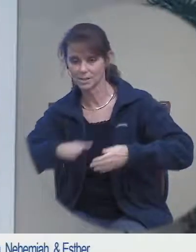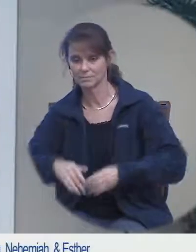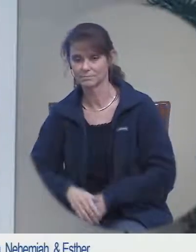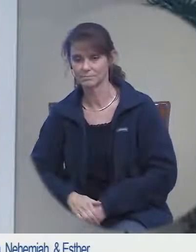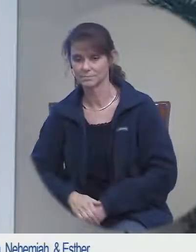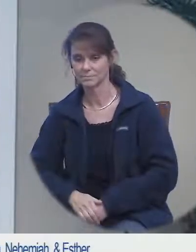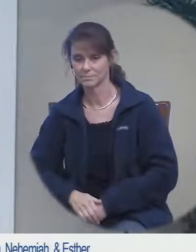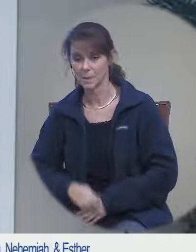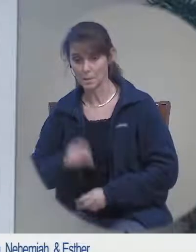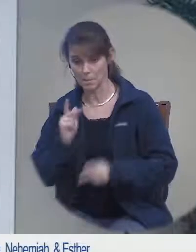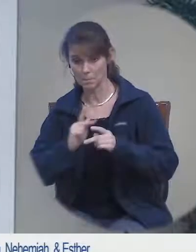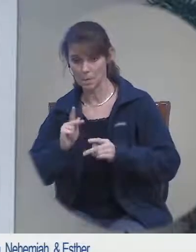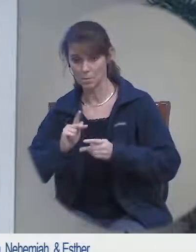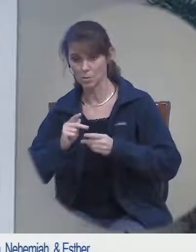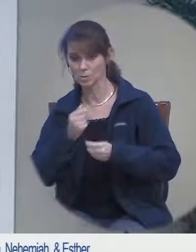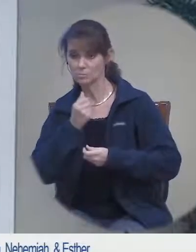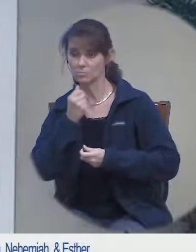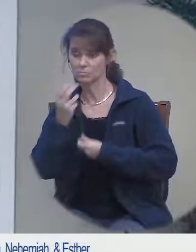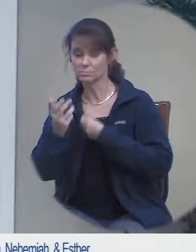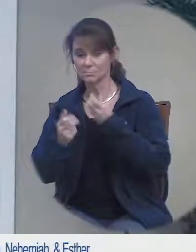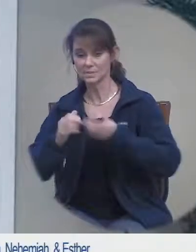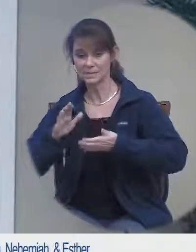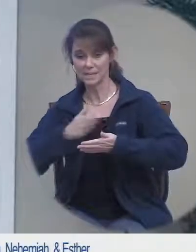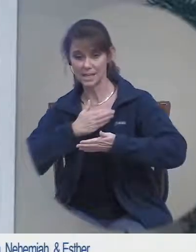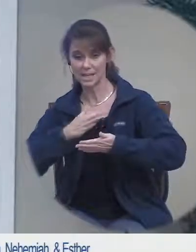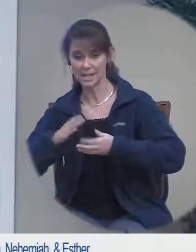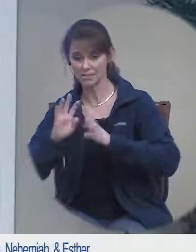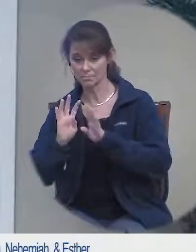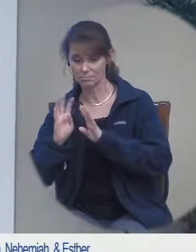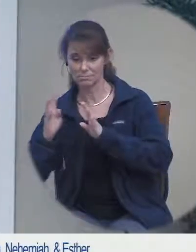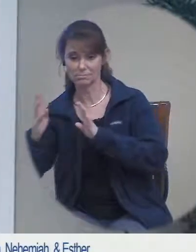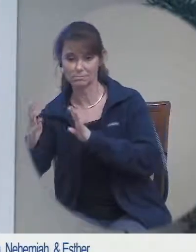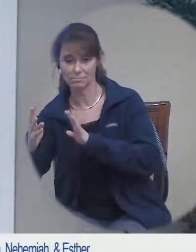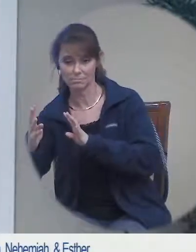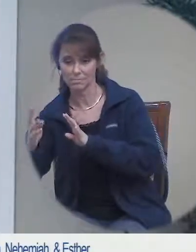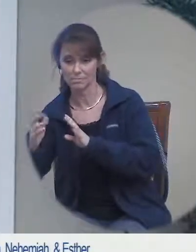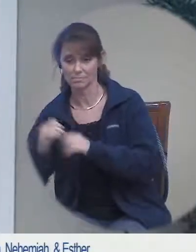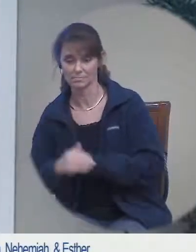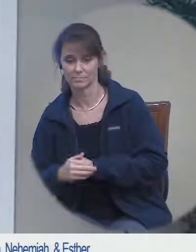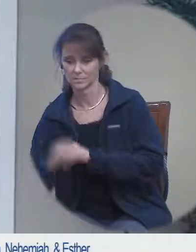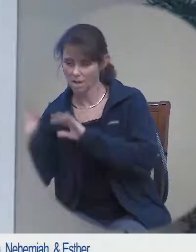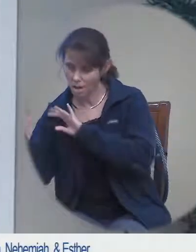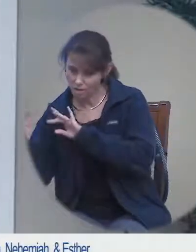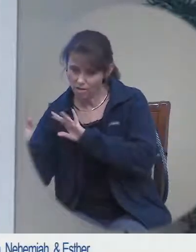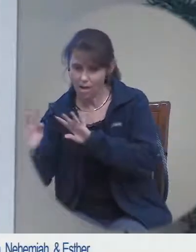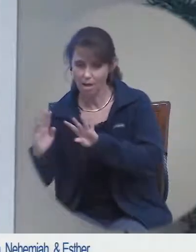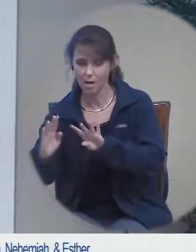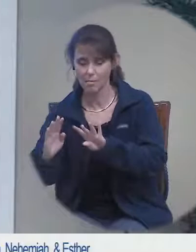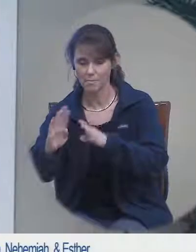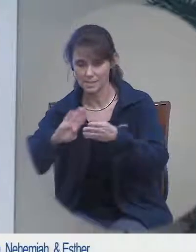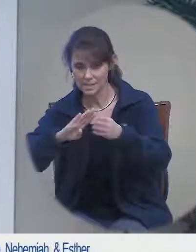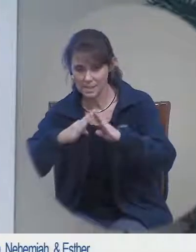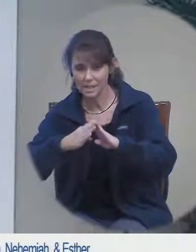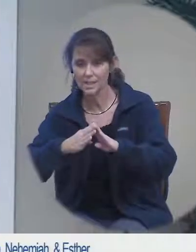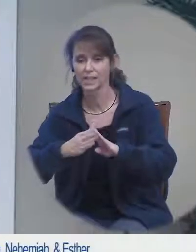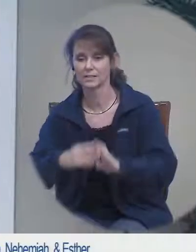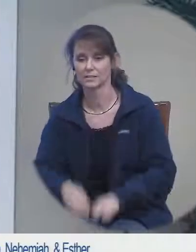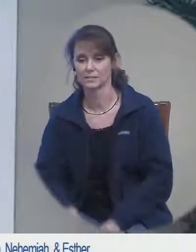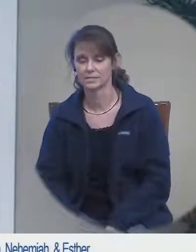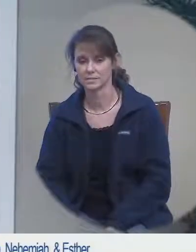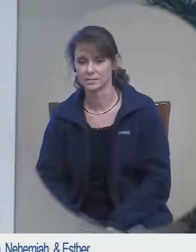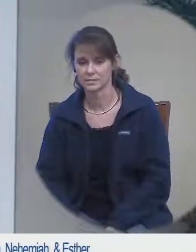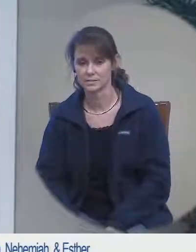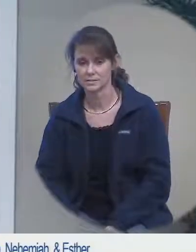from the district around Jerusalem, and from the village of the Neophathites, and from Beth Gilgal, and from their fields in Gibeah